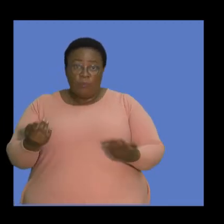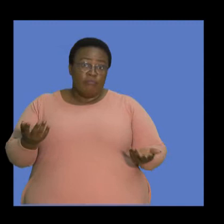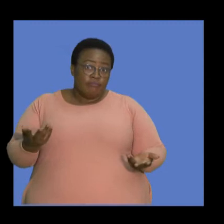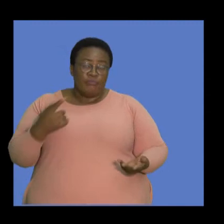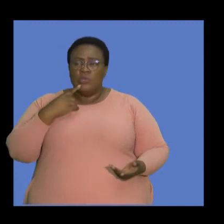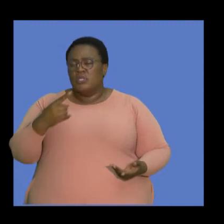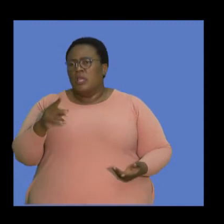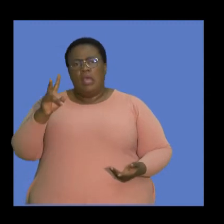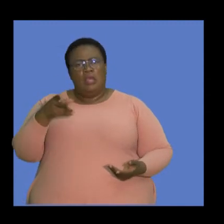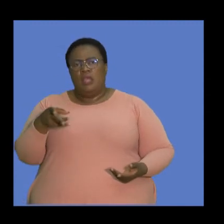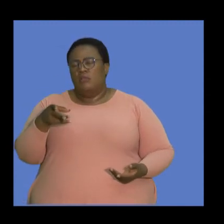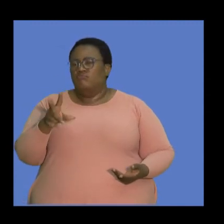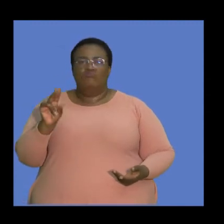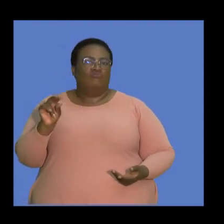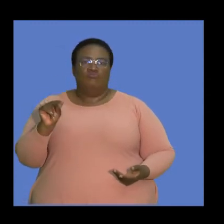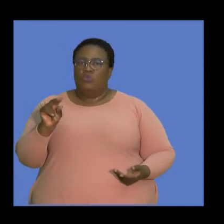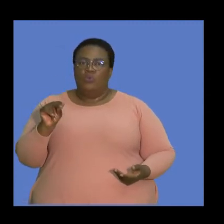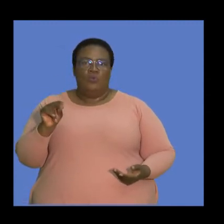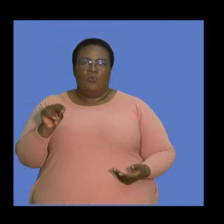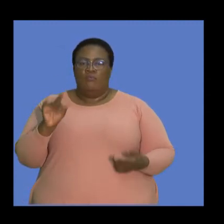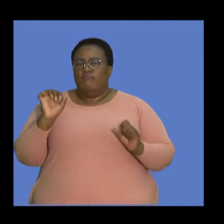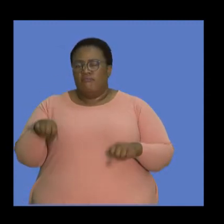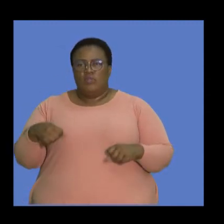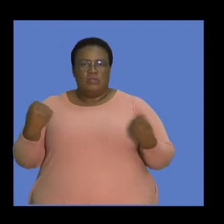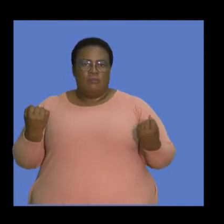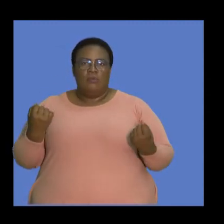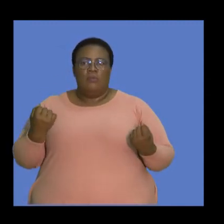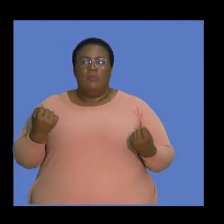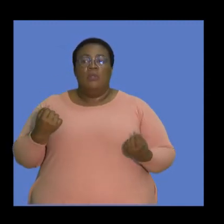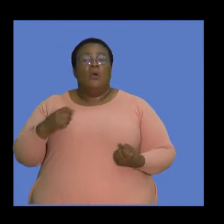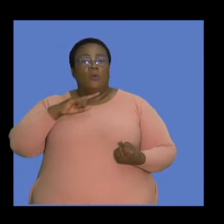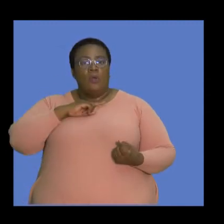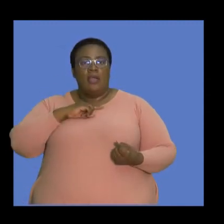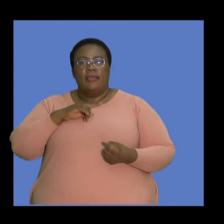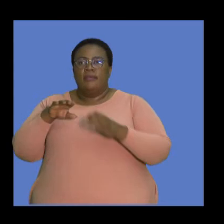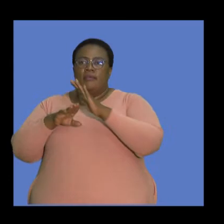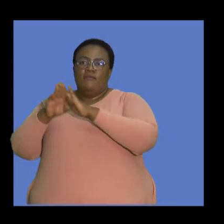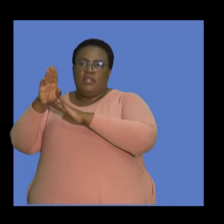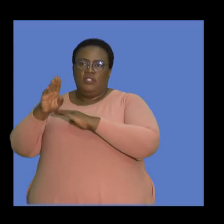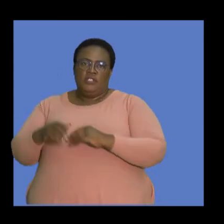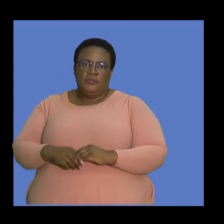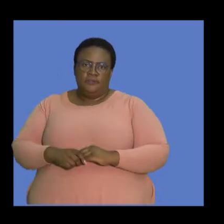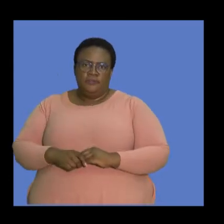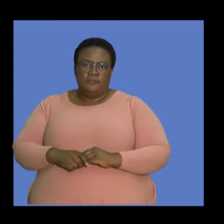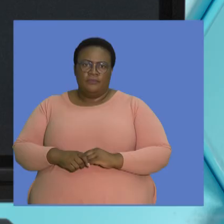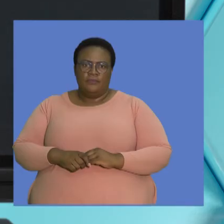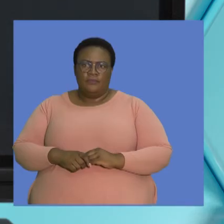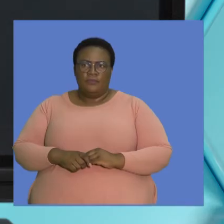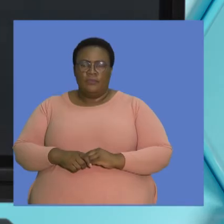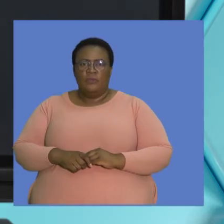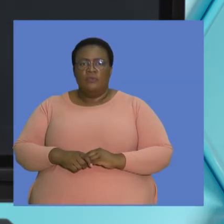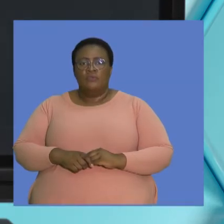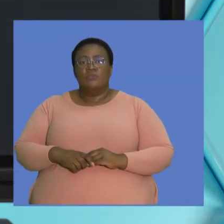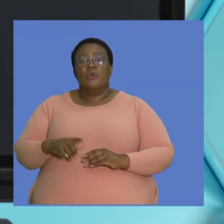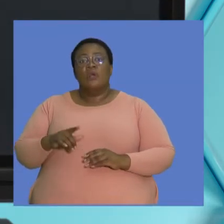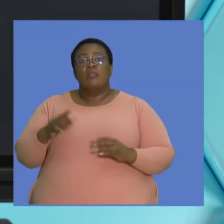And we saw as well that no, it's not possible. Why? Because of inflation. And here, that's where you